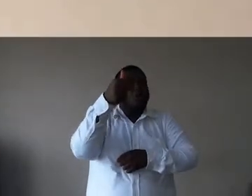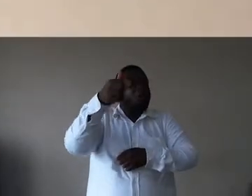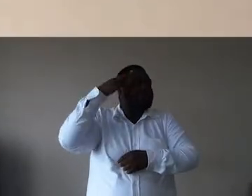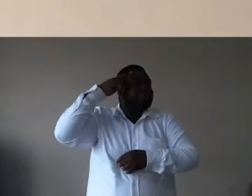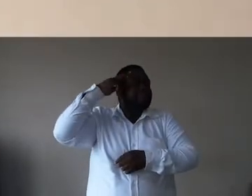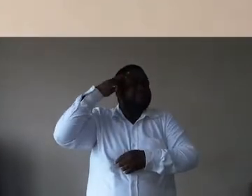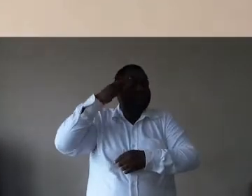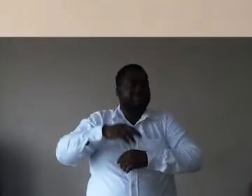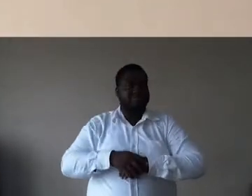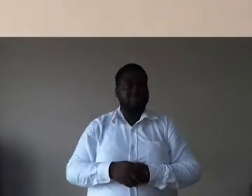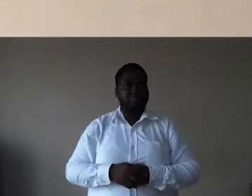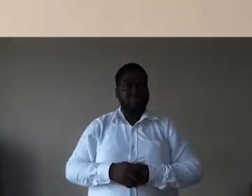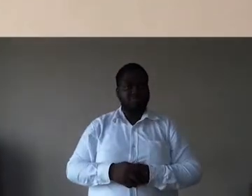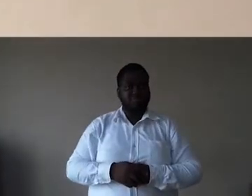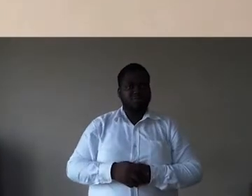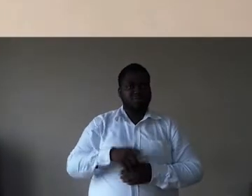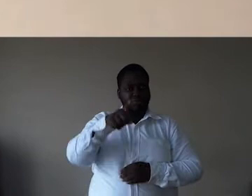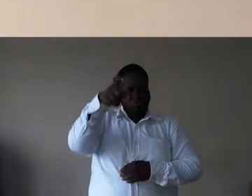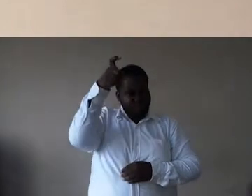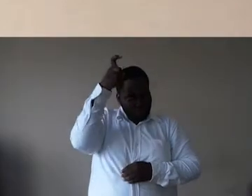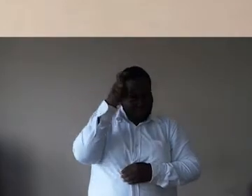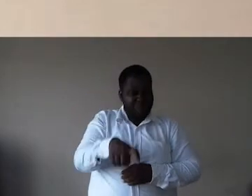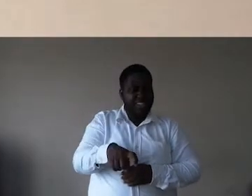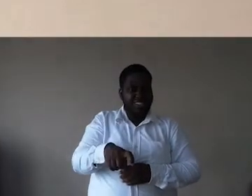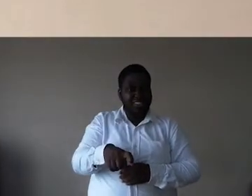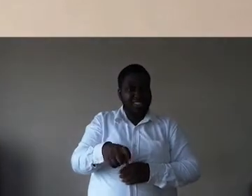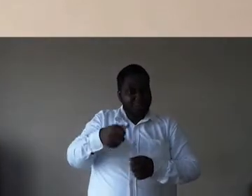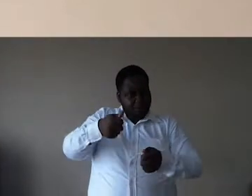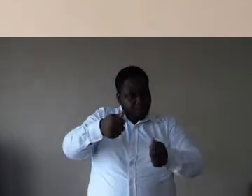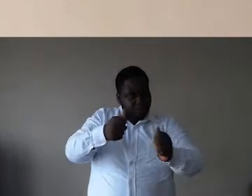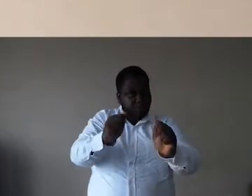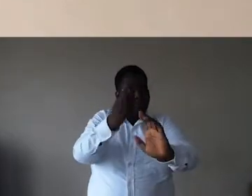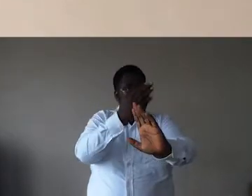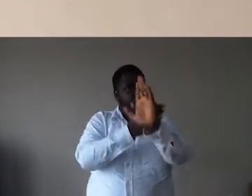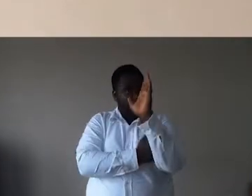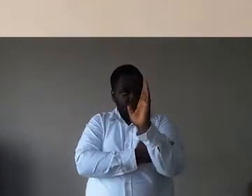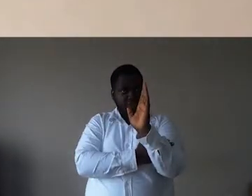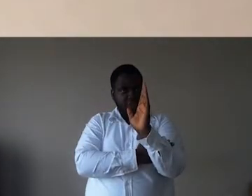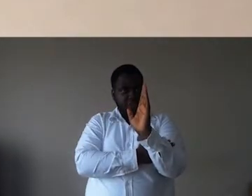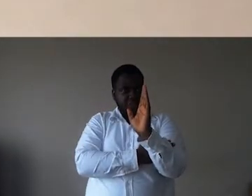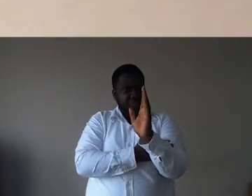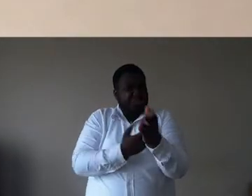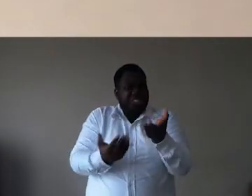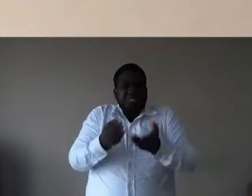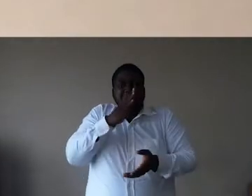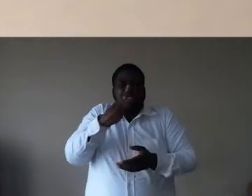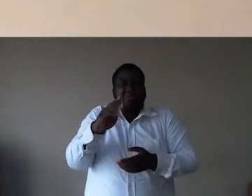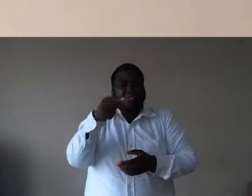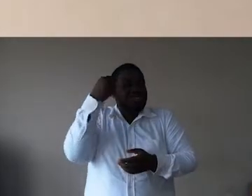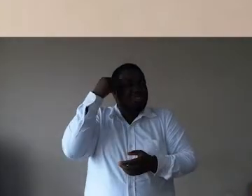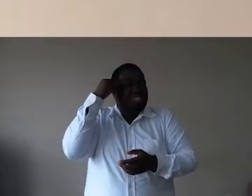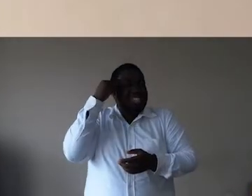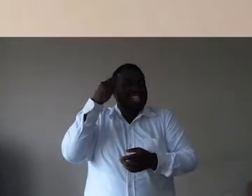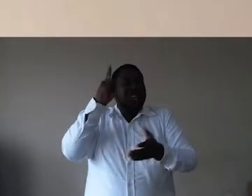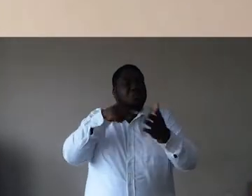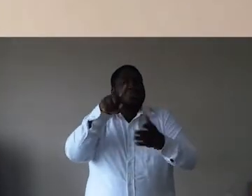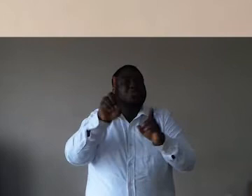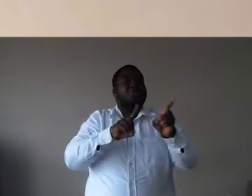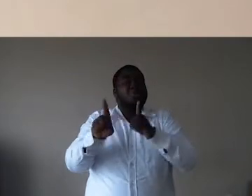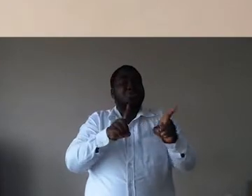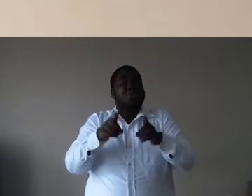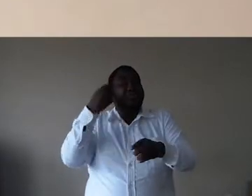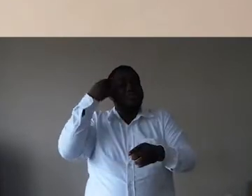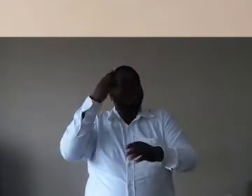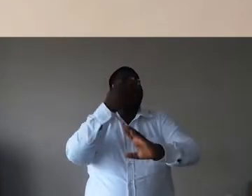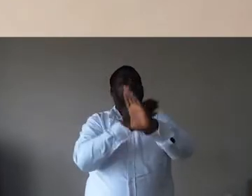good. Sincerity is very good, but it's not enough. We are very sincere about the things that we do in our churches. We are very sincere about the things